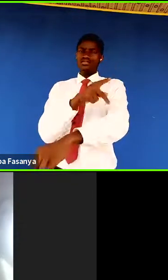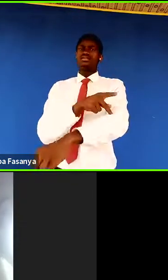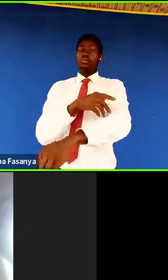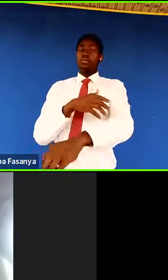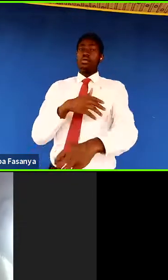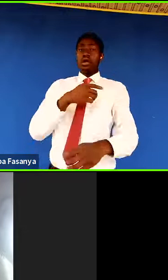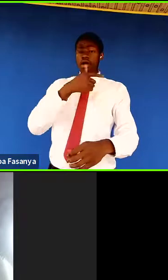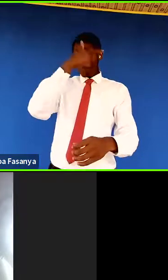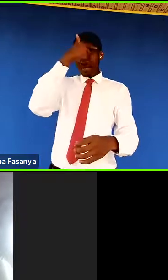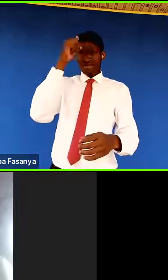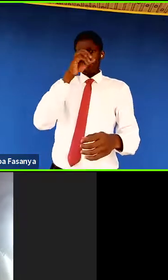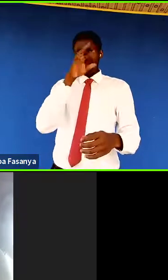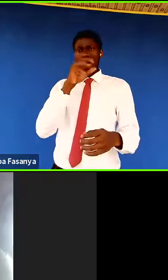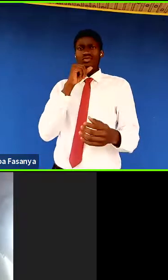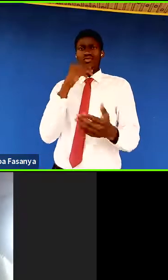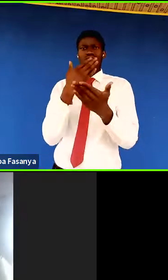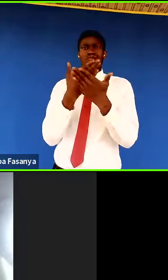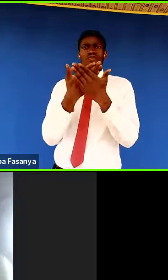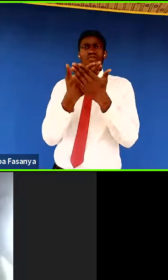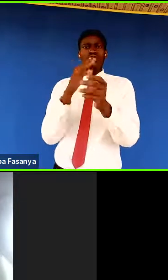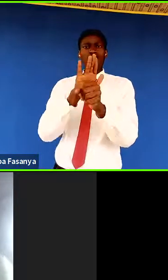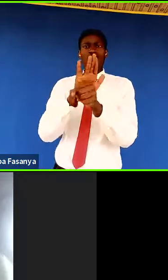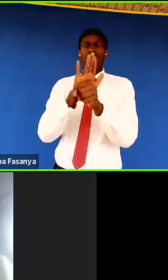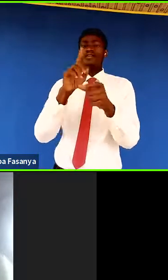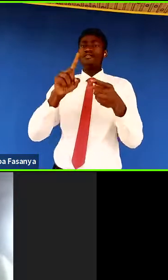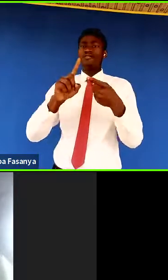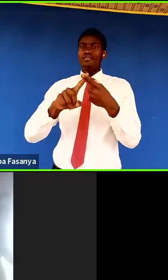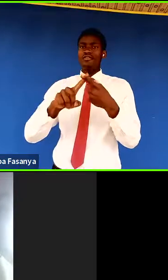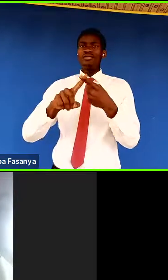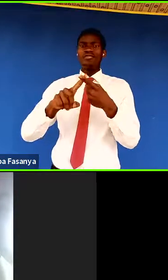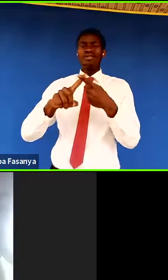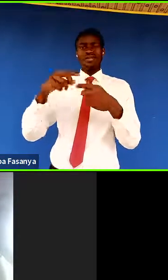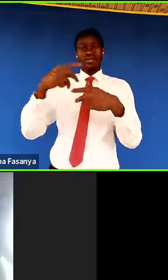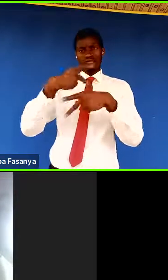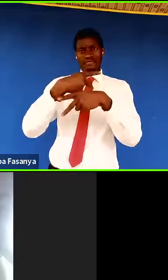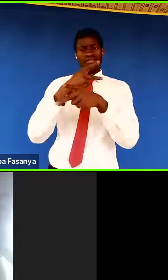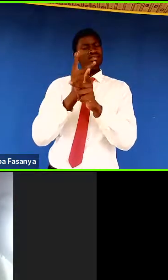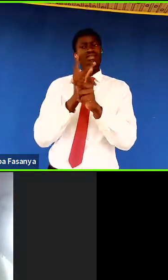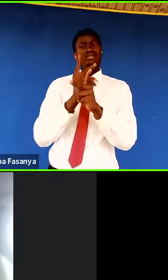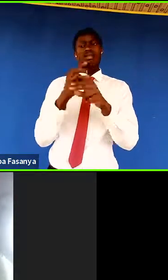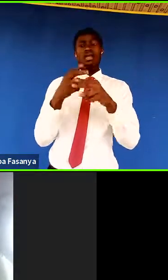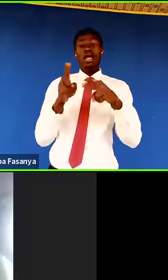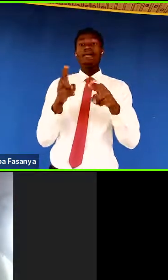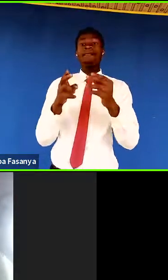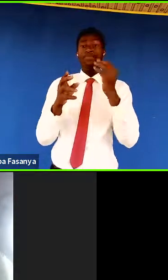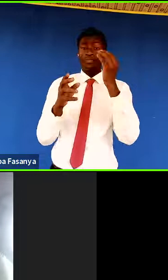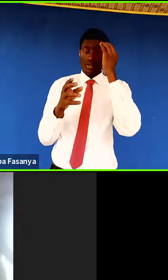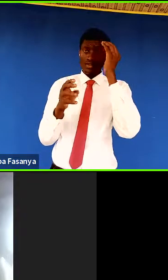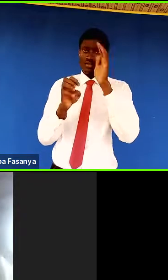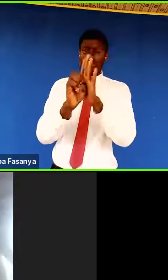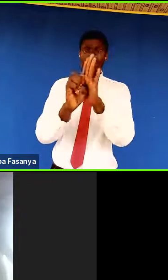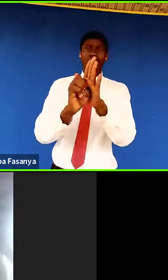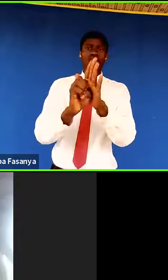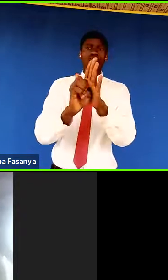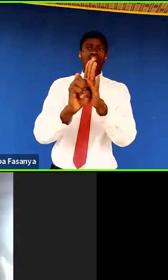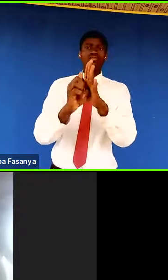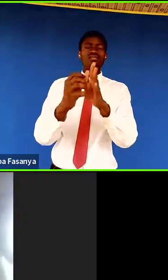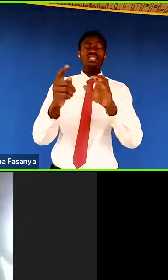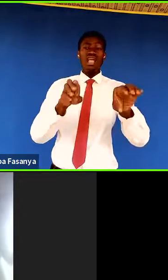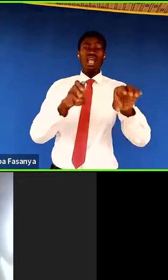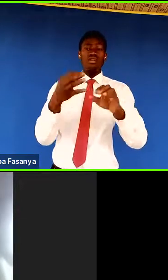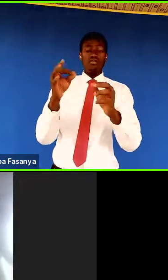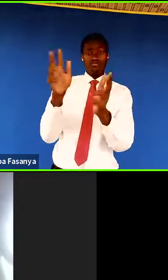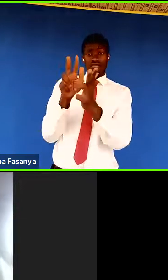fertilize the eggs. Also, if, for instance, when we're doing sex, the act of sex, there is a whole